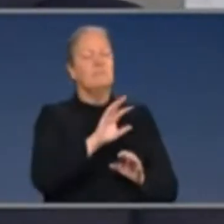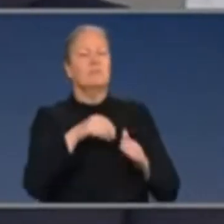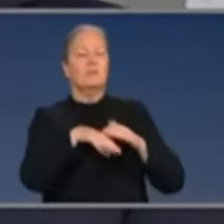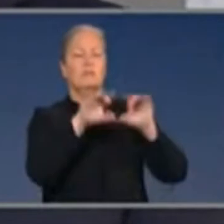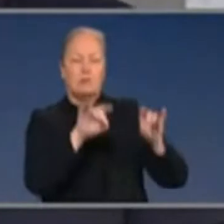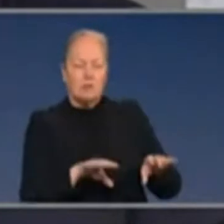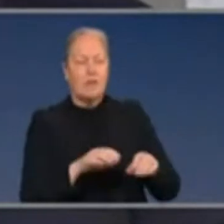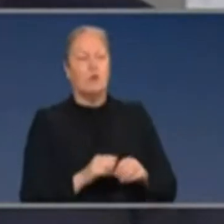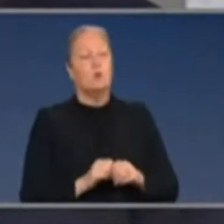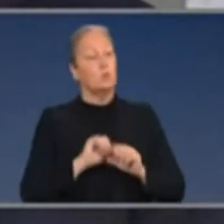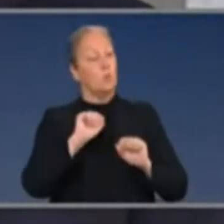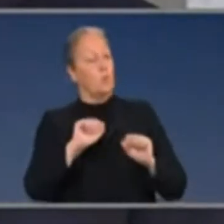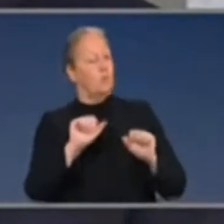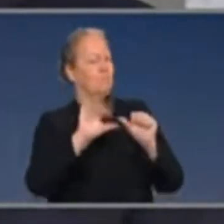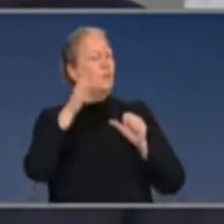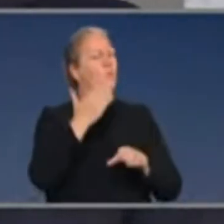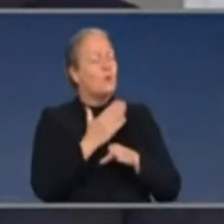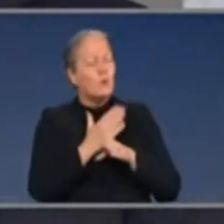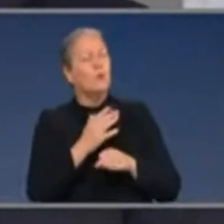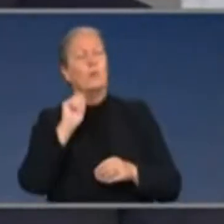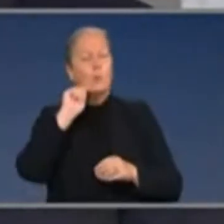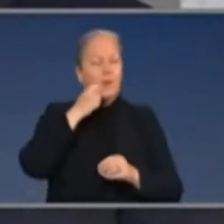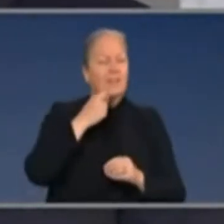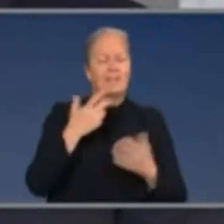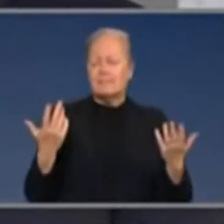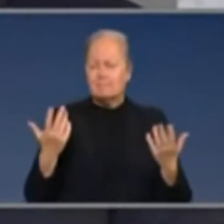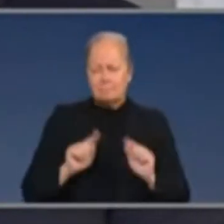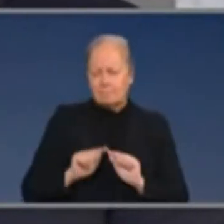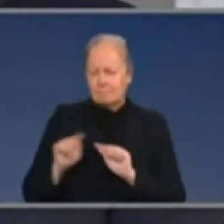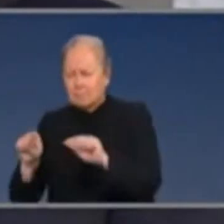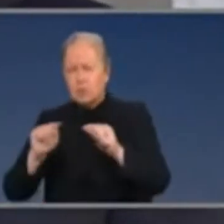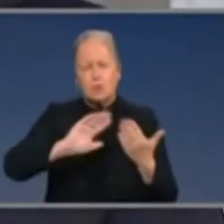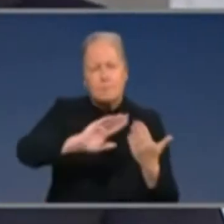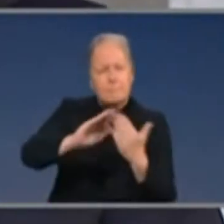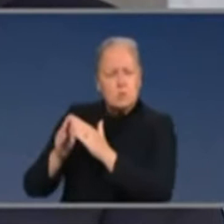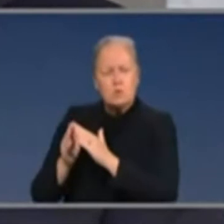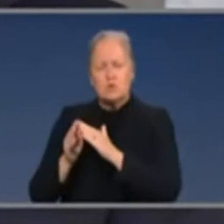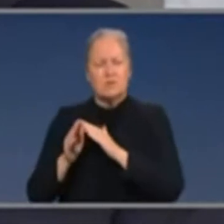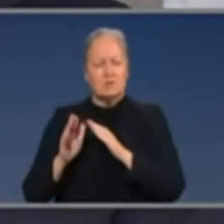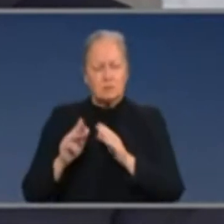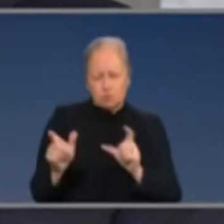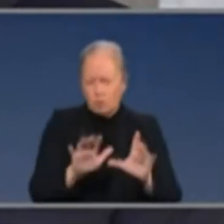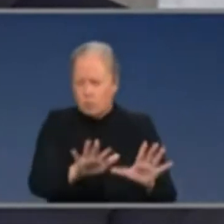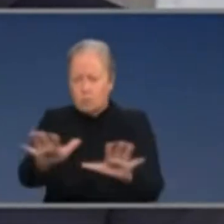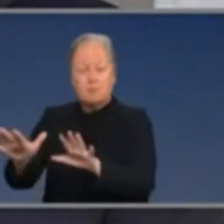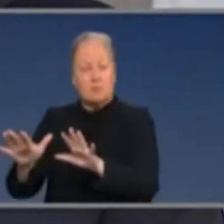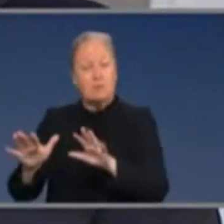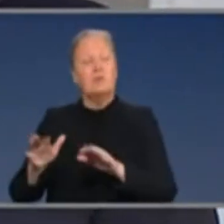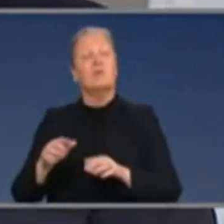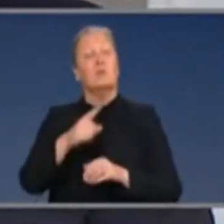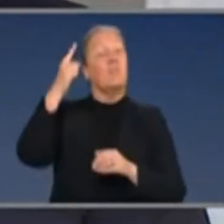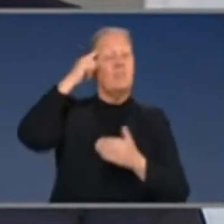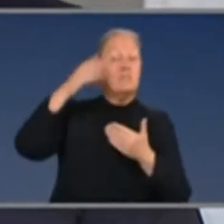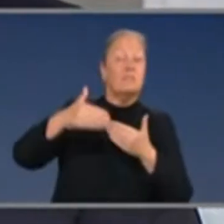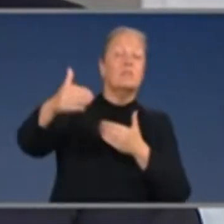the historic work you're going to be doing with community-controlled organisations. If we fast forward a year or two and you